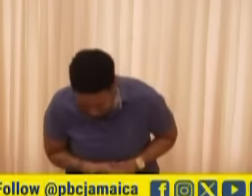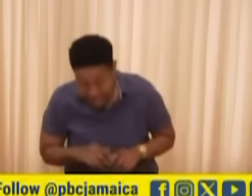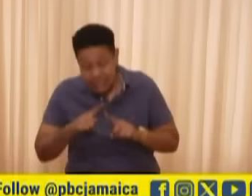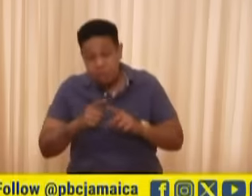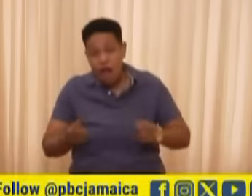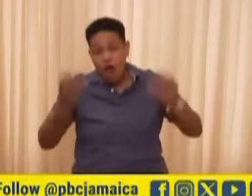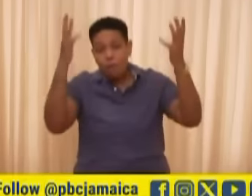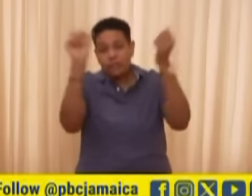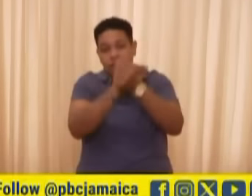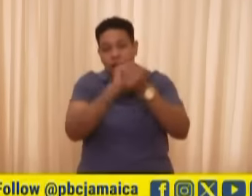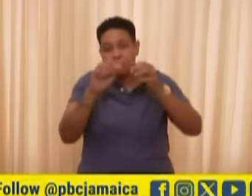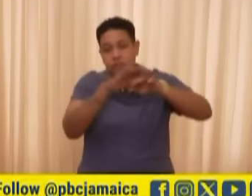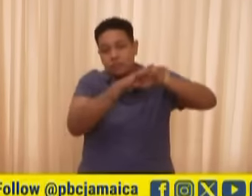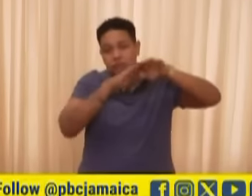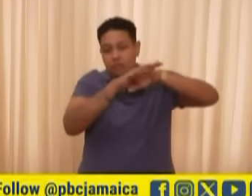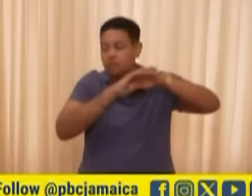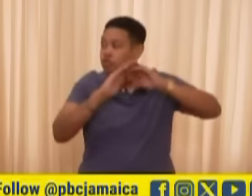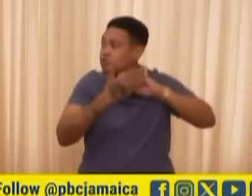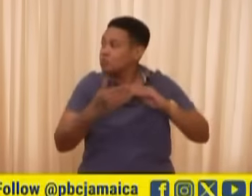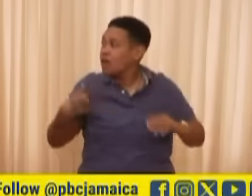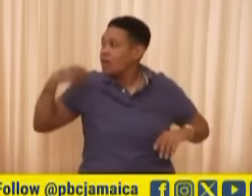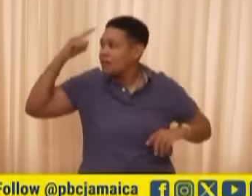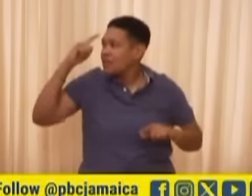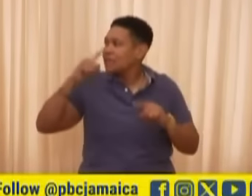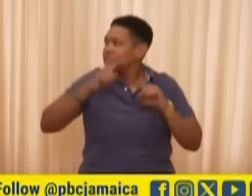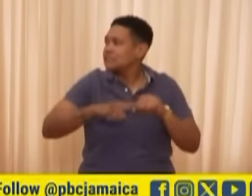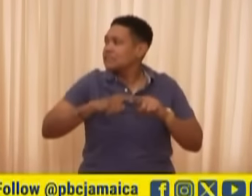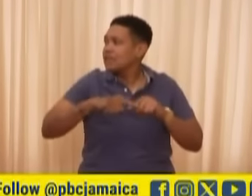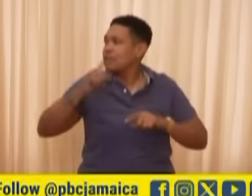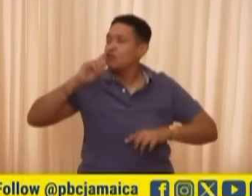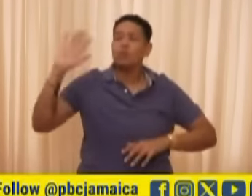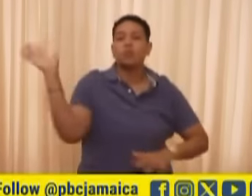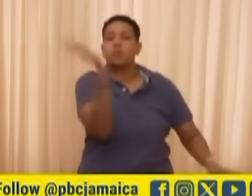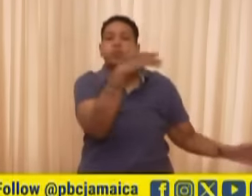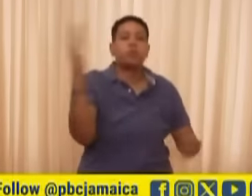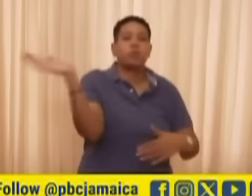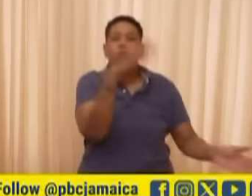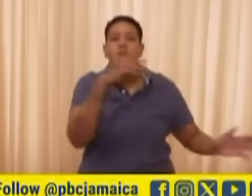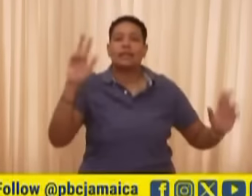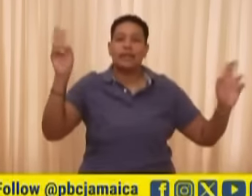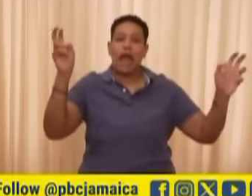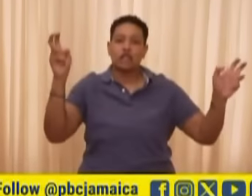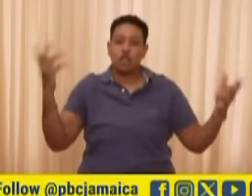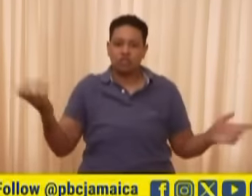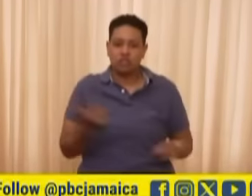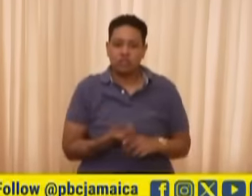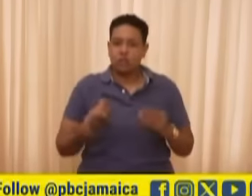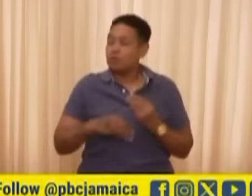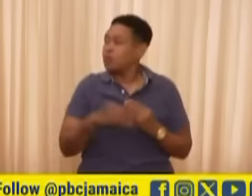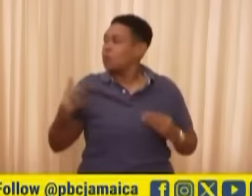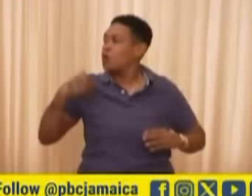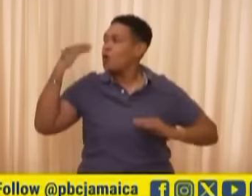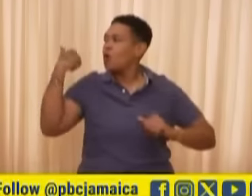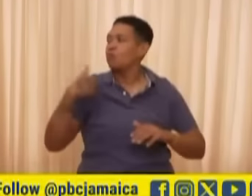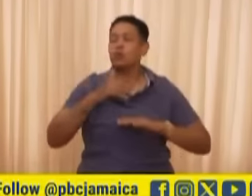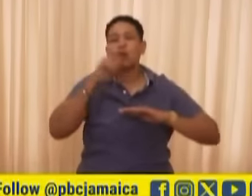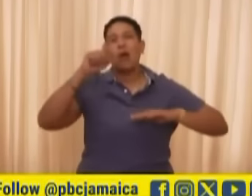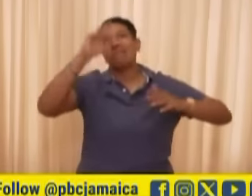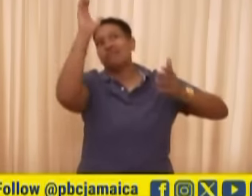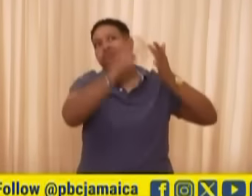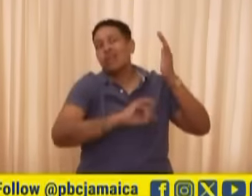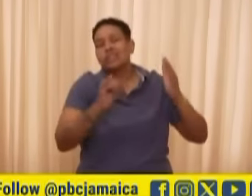of damage. And I think it's also dependent on the wind, the wind category. Mm-hmm. So we're hopeful that we don't